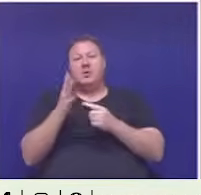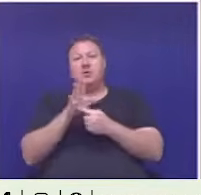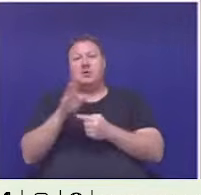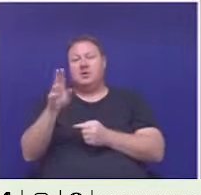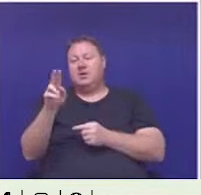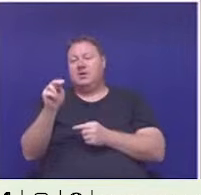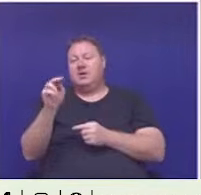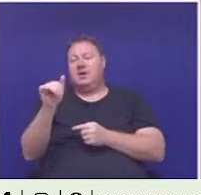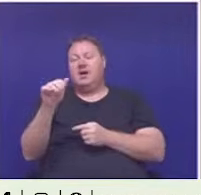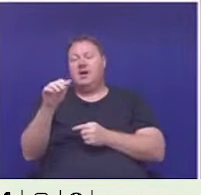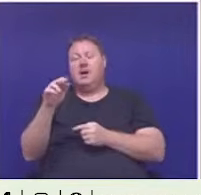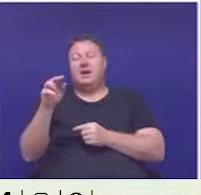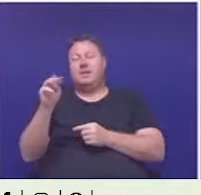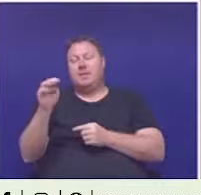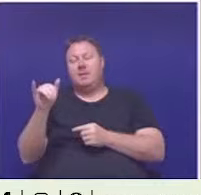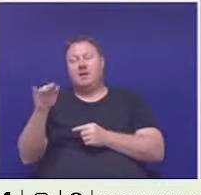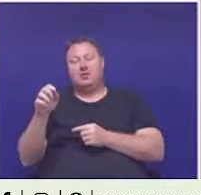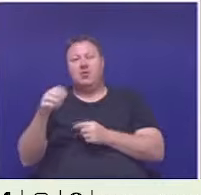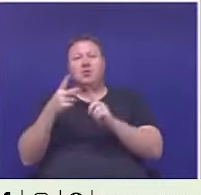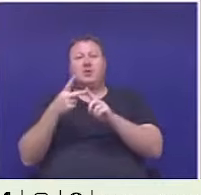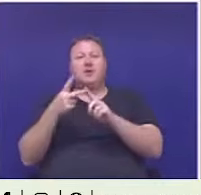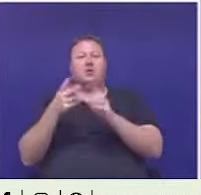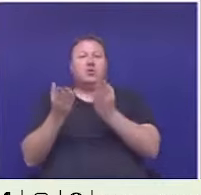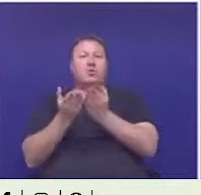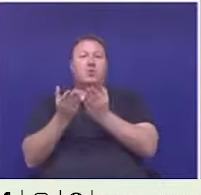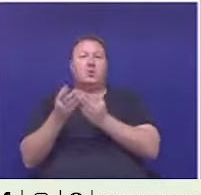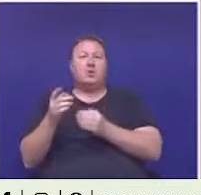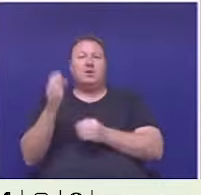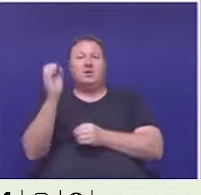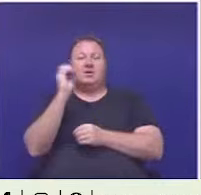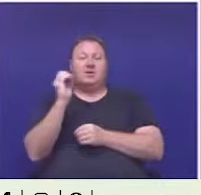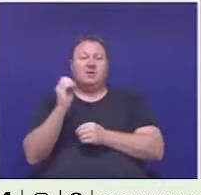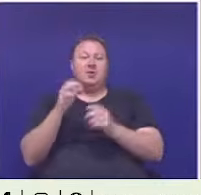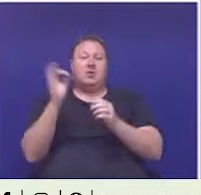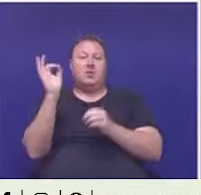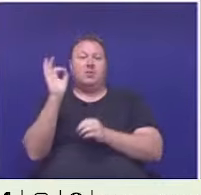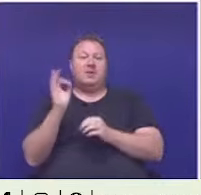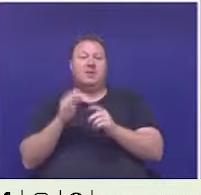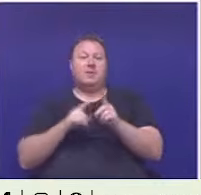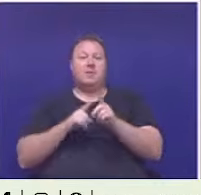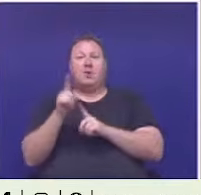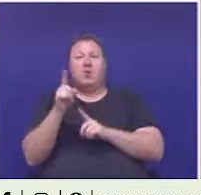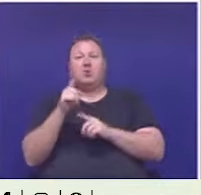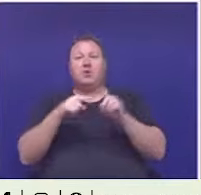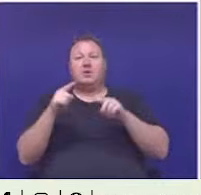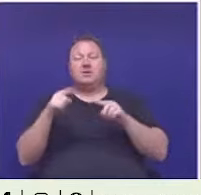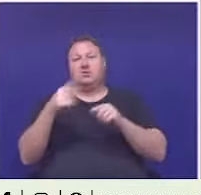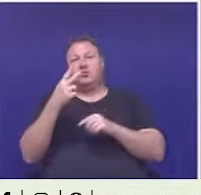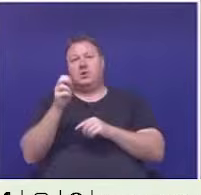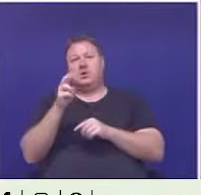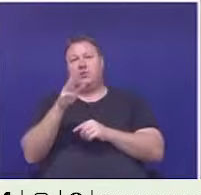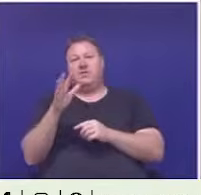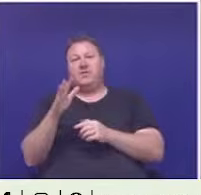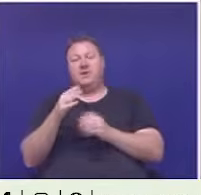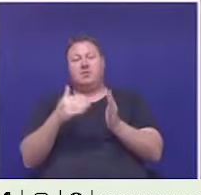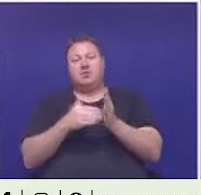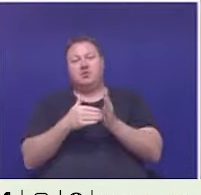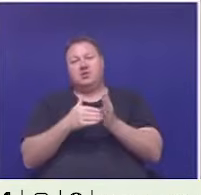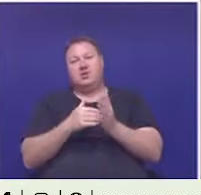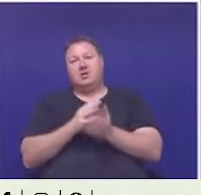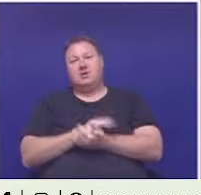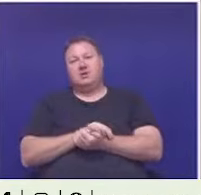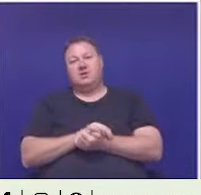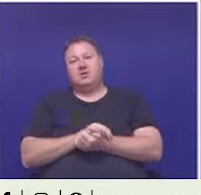Naledi Miso Secondary School, which recorded a 0% pass rate in 2025, a matric pass rate.